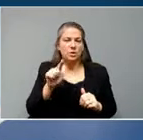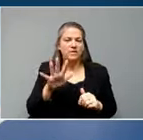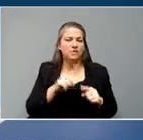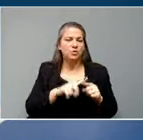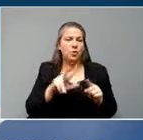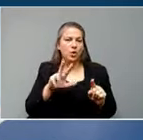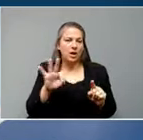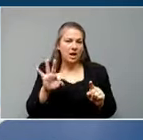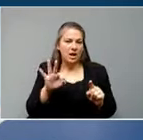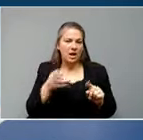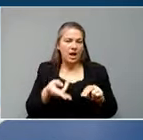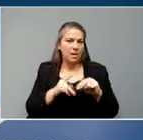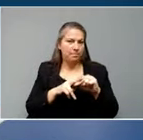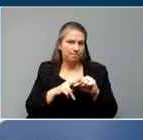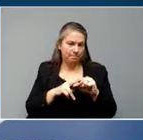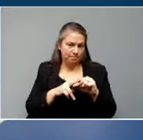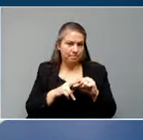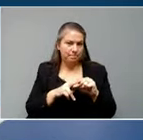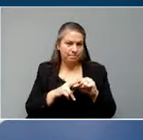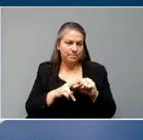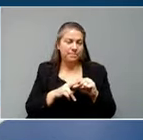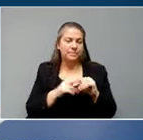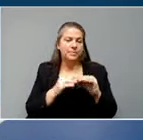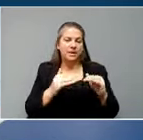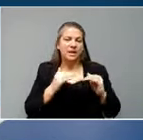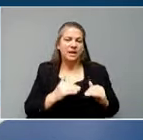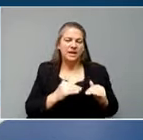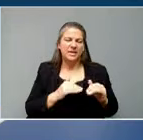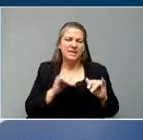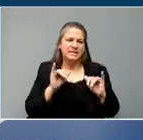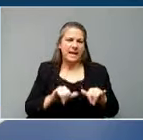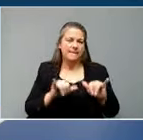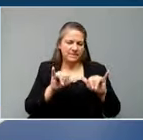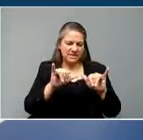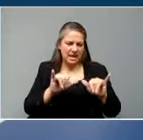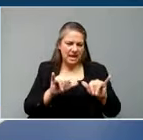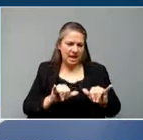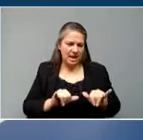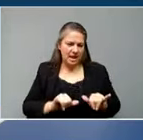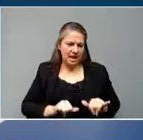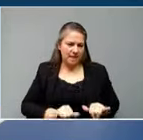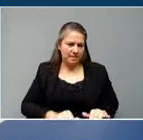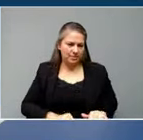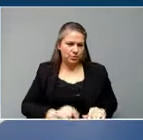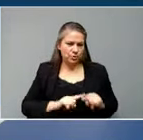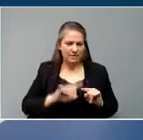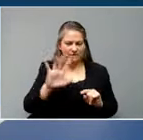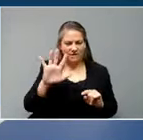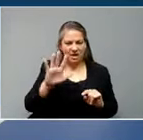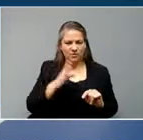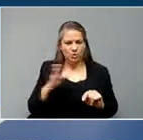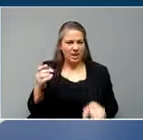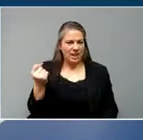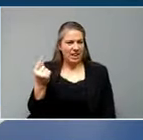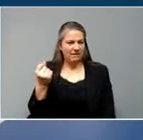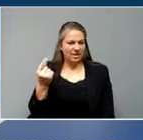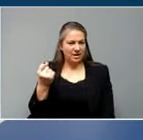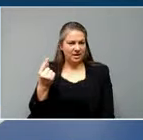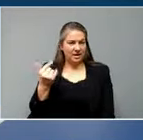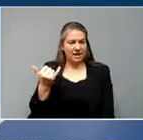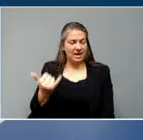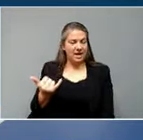up a percentage. And then the percentages stay the same all the way down to 5 through 11, which is right now